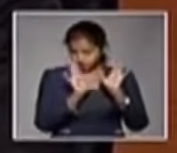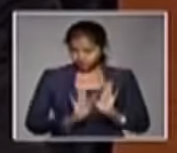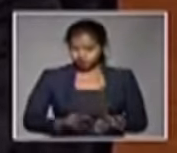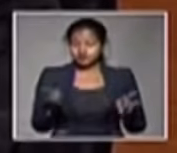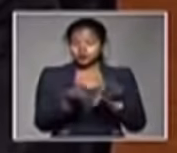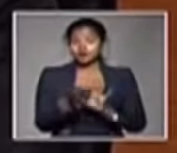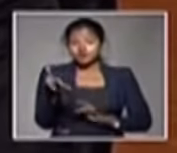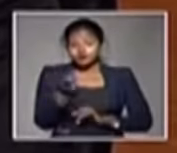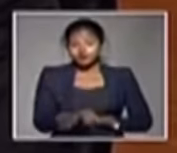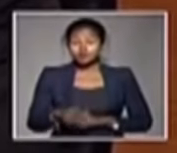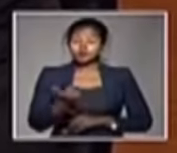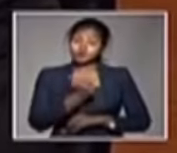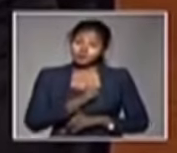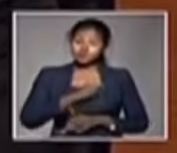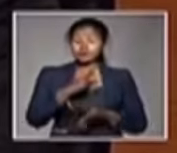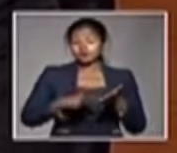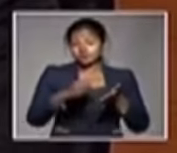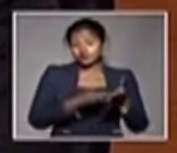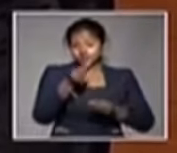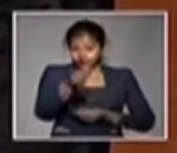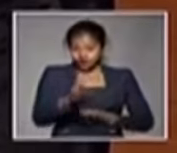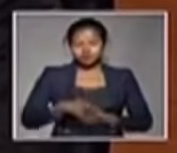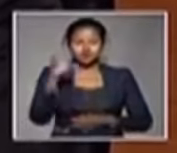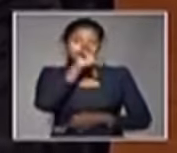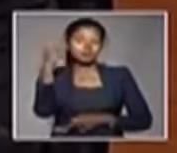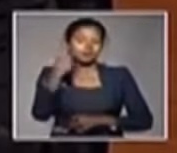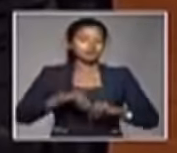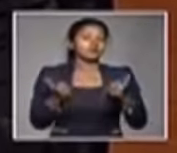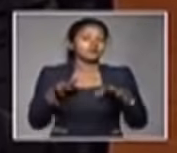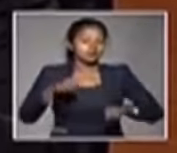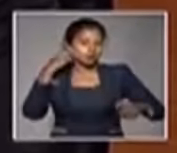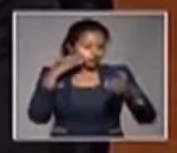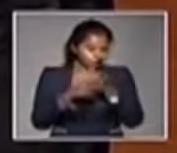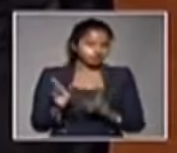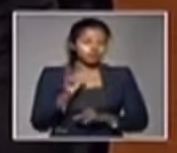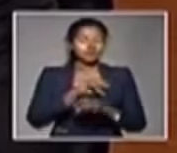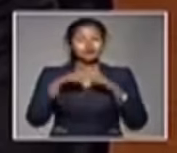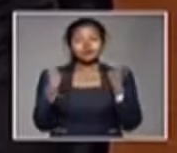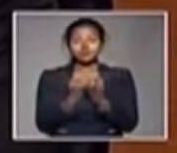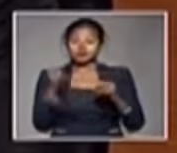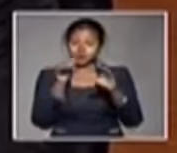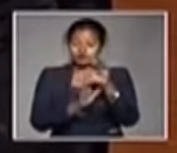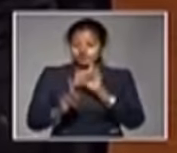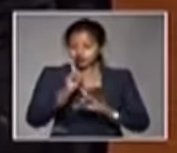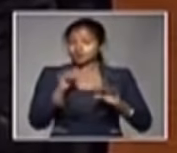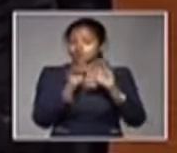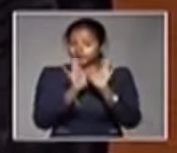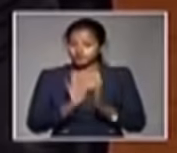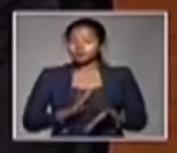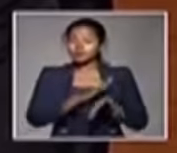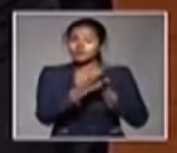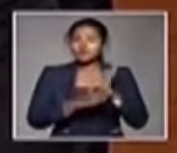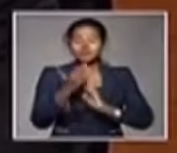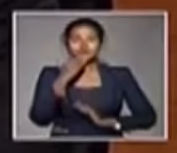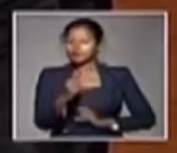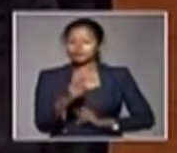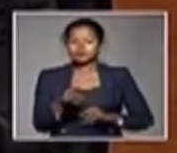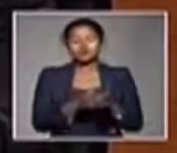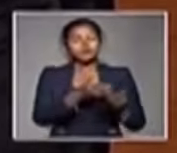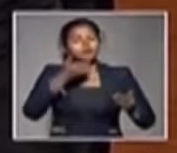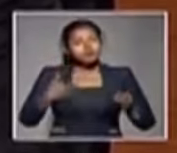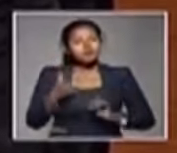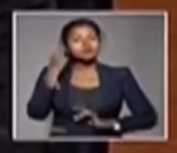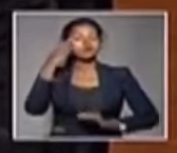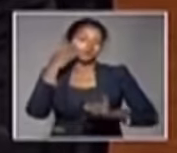favour of the clause on dual citizenship when a division was taken during the committee stage debates, explained the reasons behind his